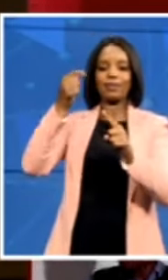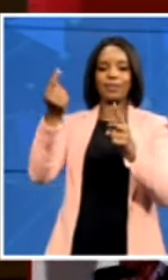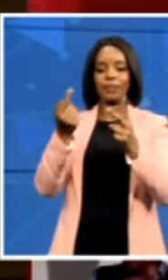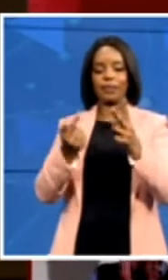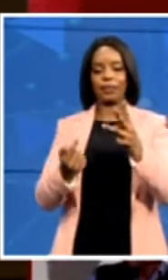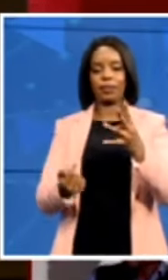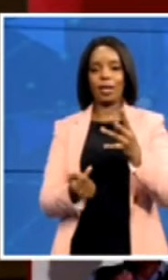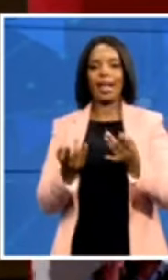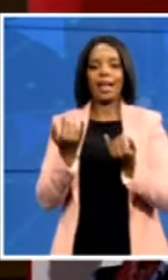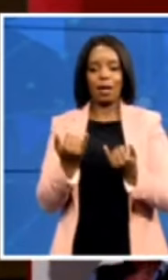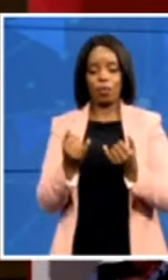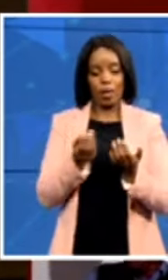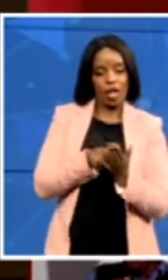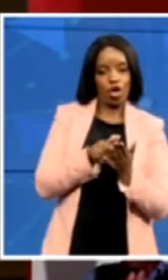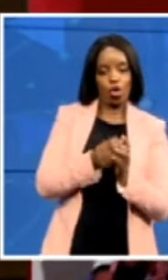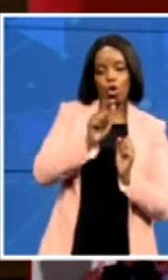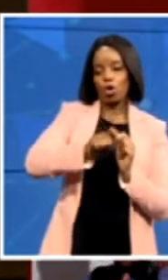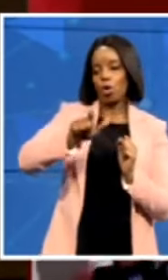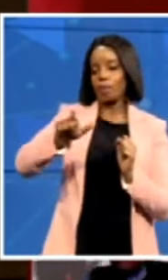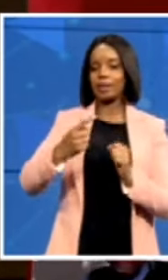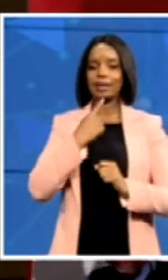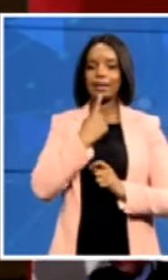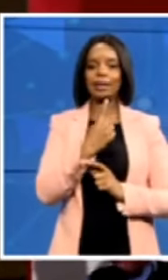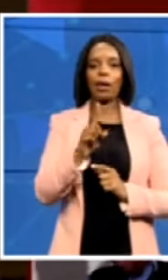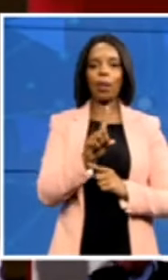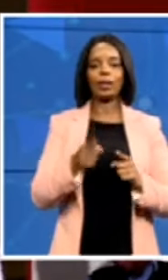are far behind in the 2030